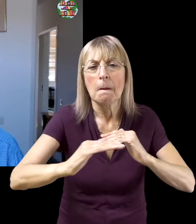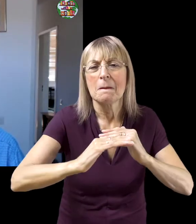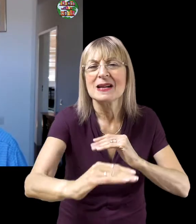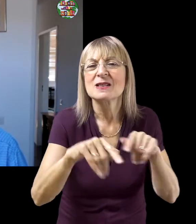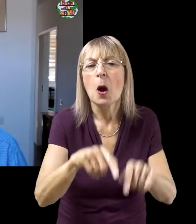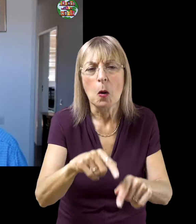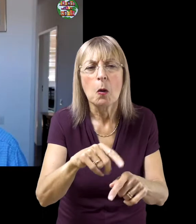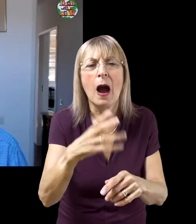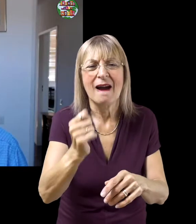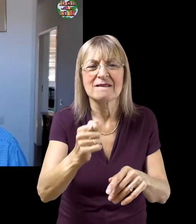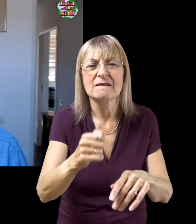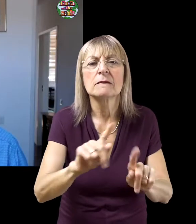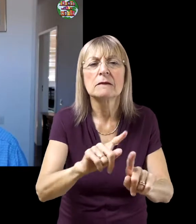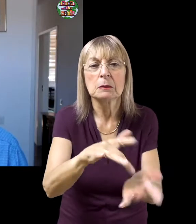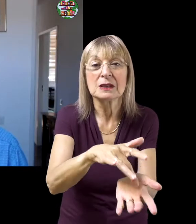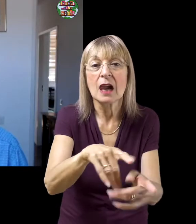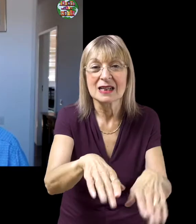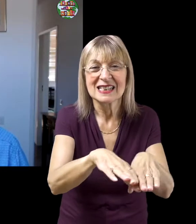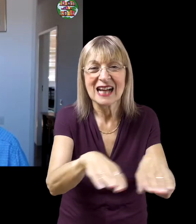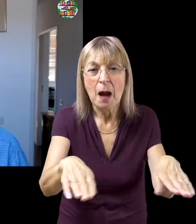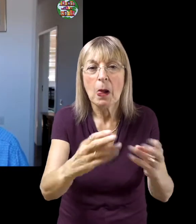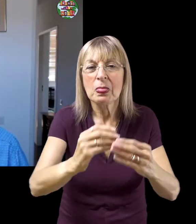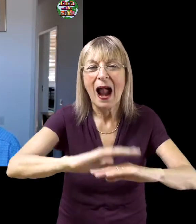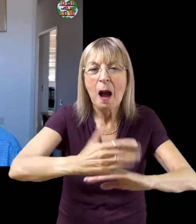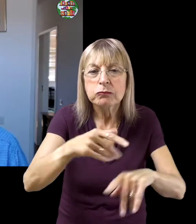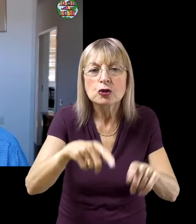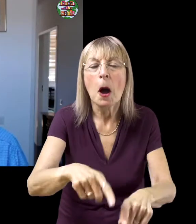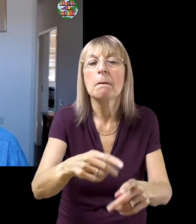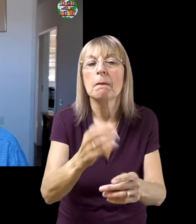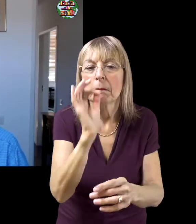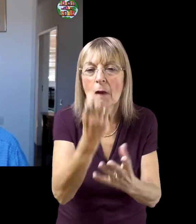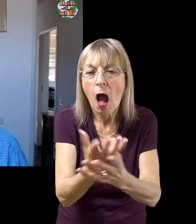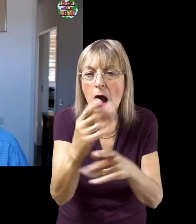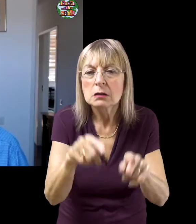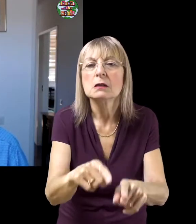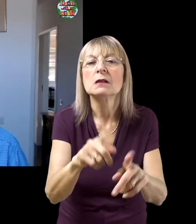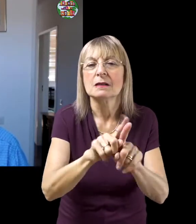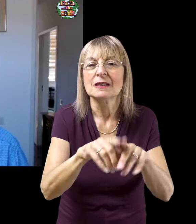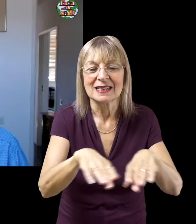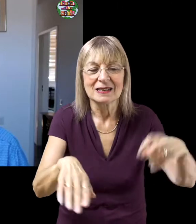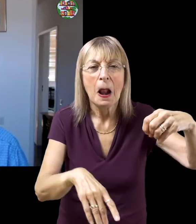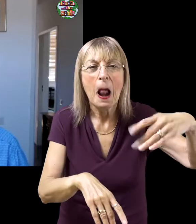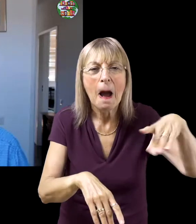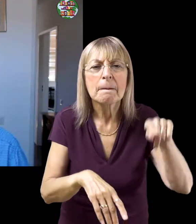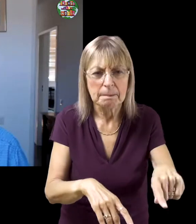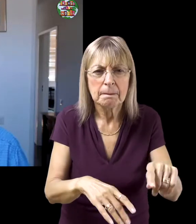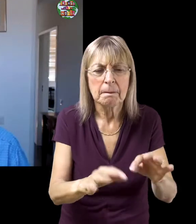small patio. And in the middle of that patio, there was a table with a laptop, a pot plant, and a desk lamp on